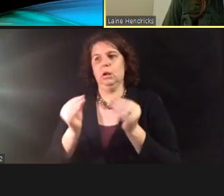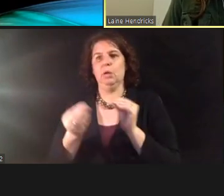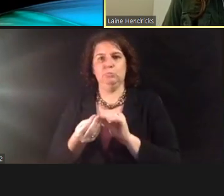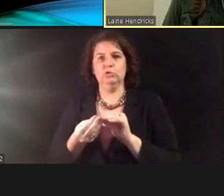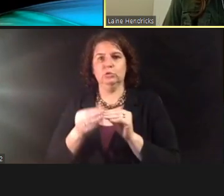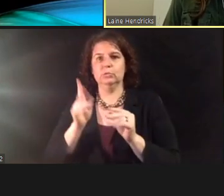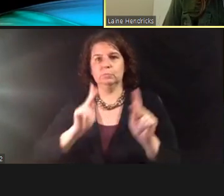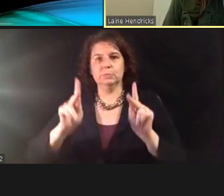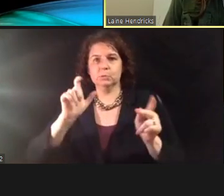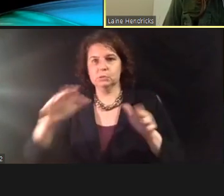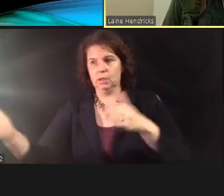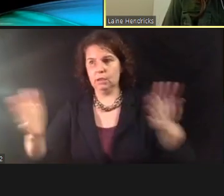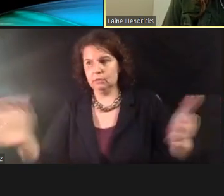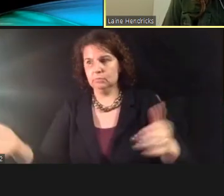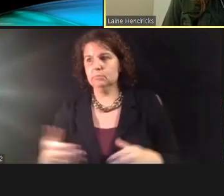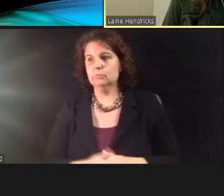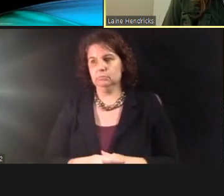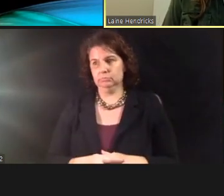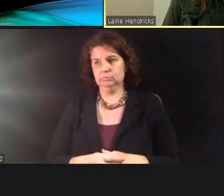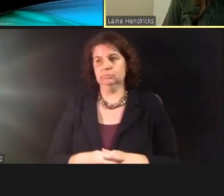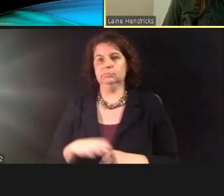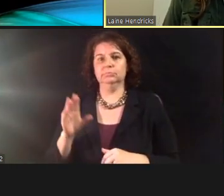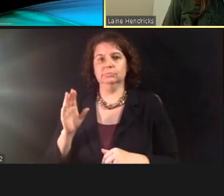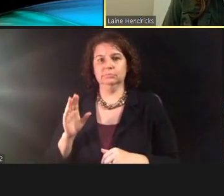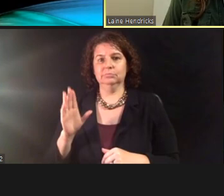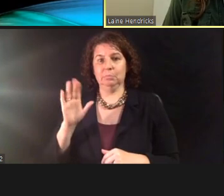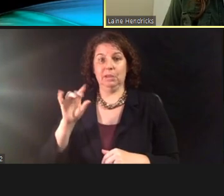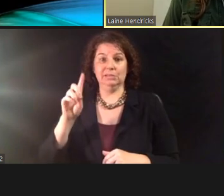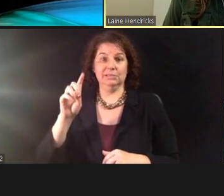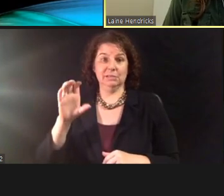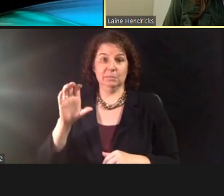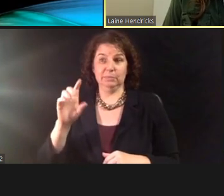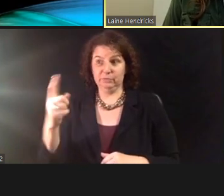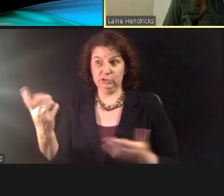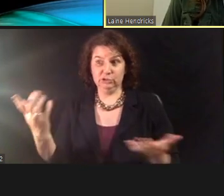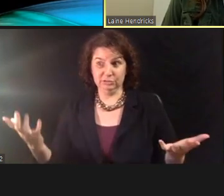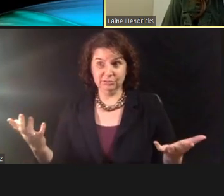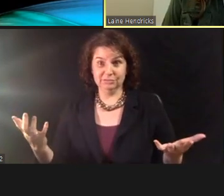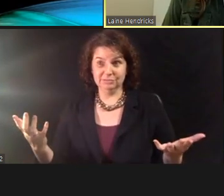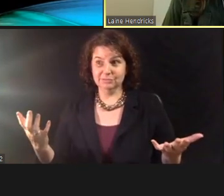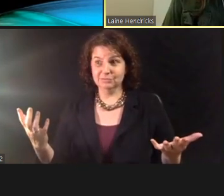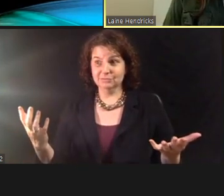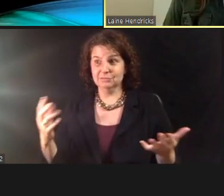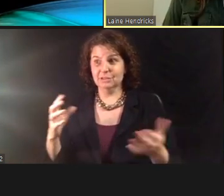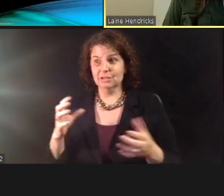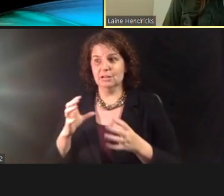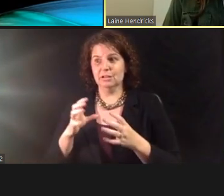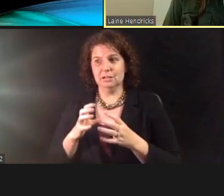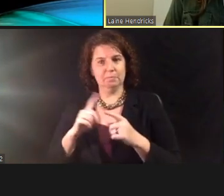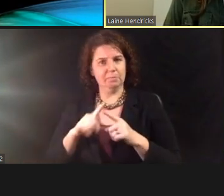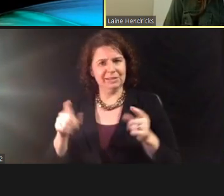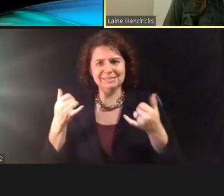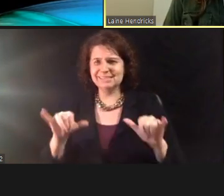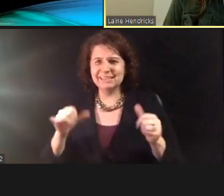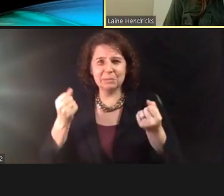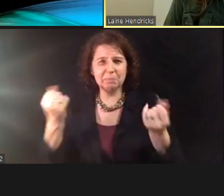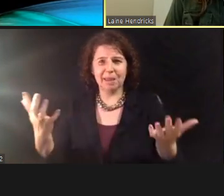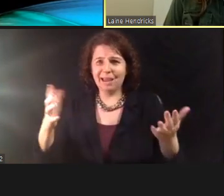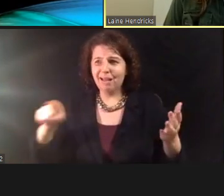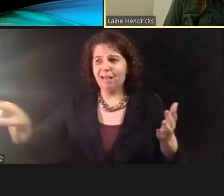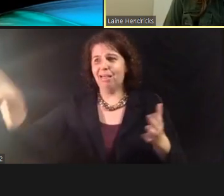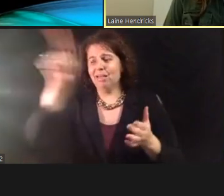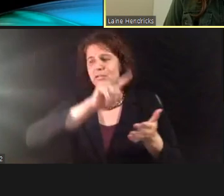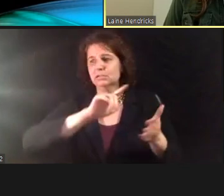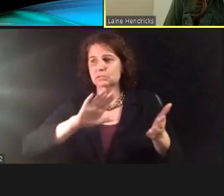1st significantly, but there will still be a large number of COVID deaths. If masks prevent COVID and we all